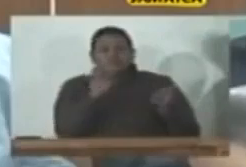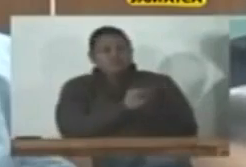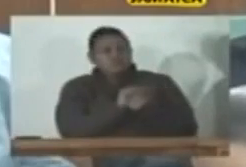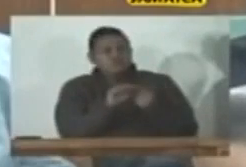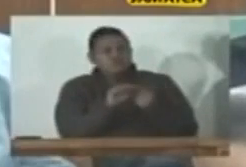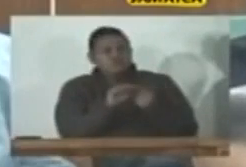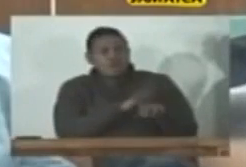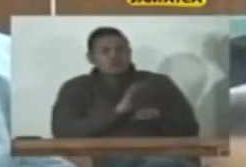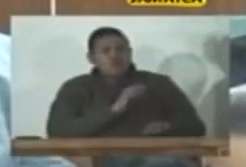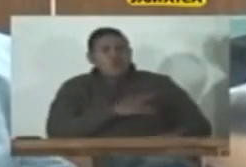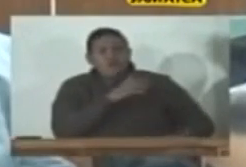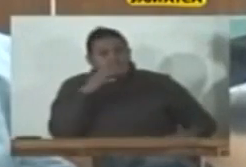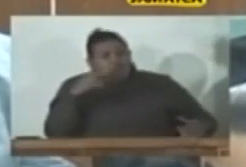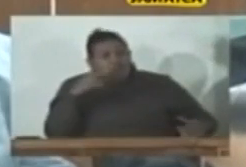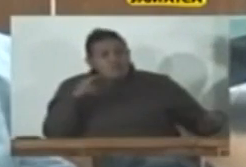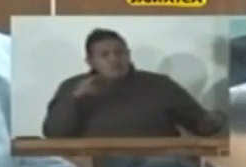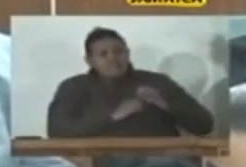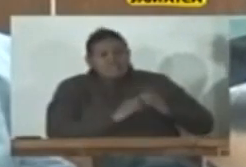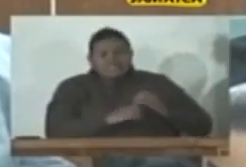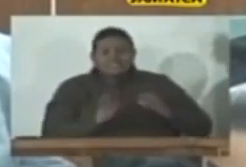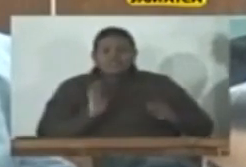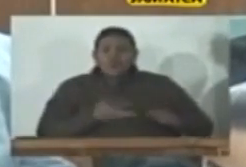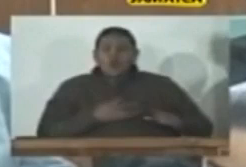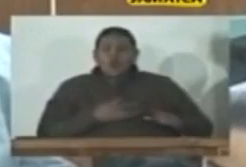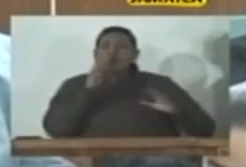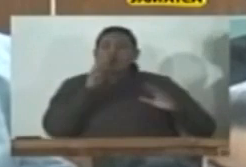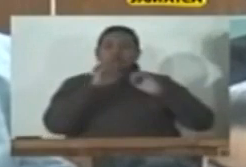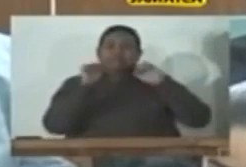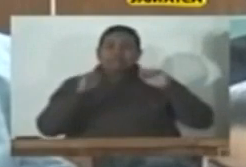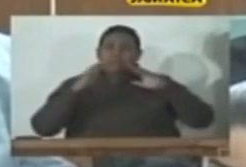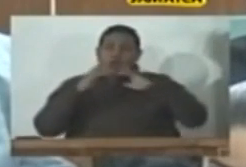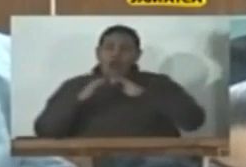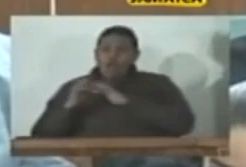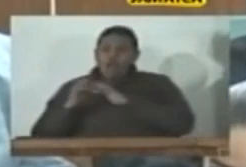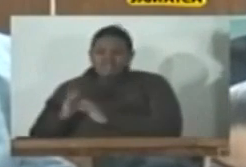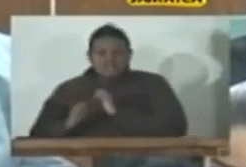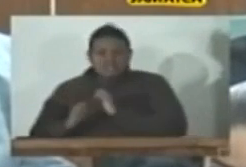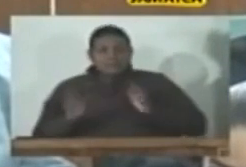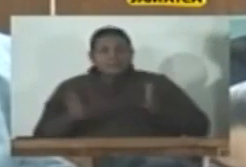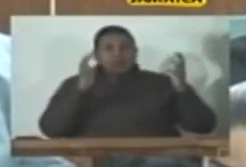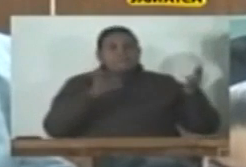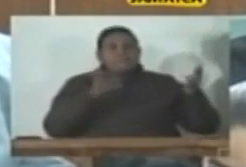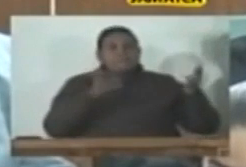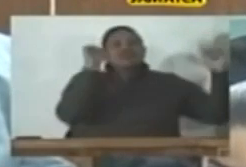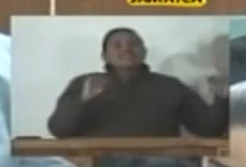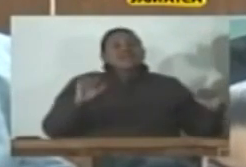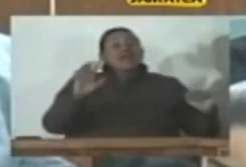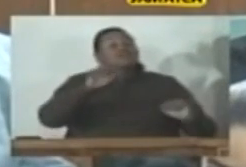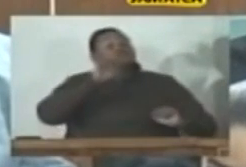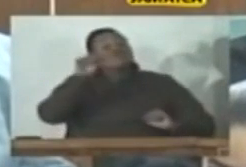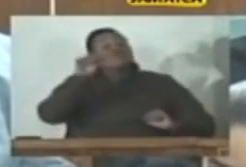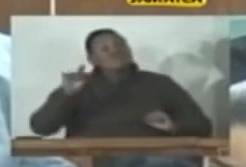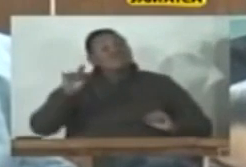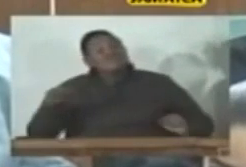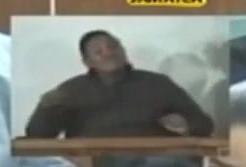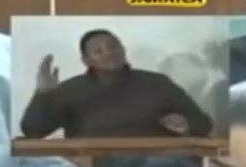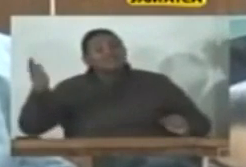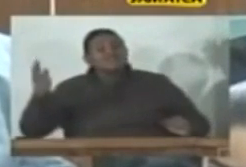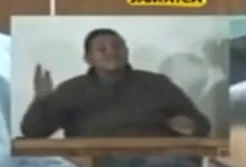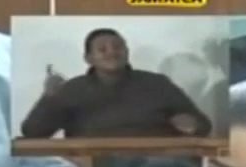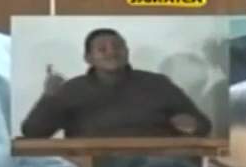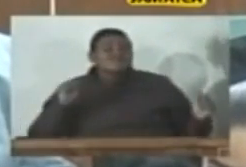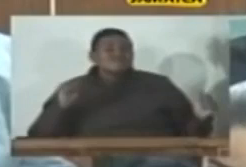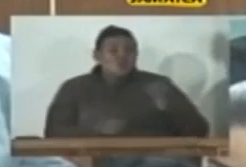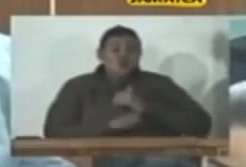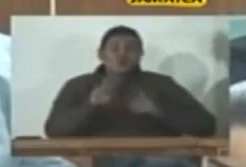so on. Indeed, Mr. Speaker, under the 2013 Economic Reform Program, we were